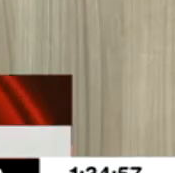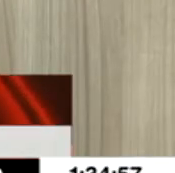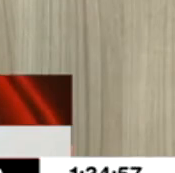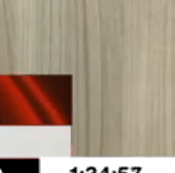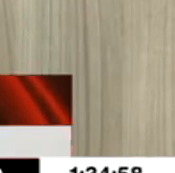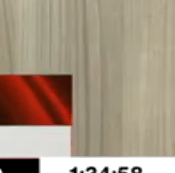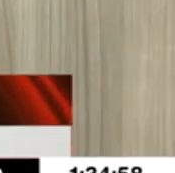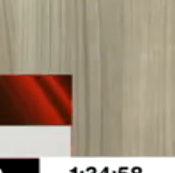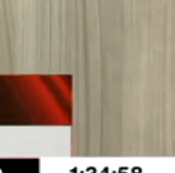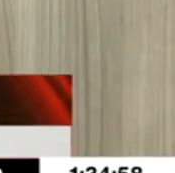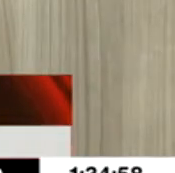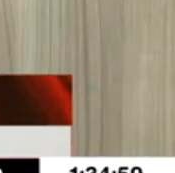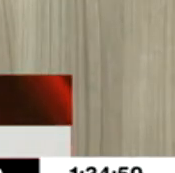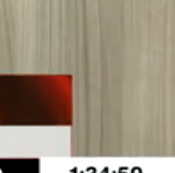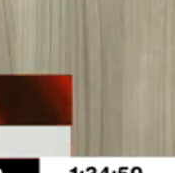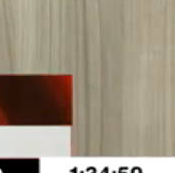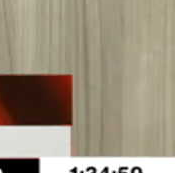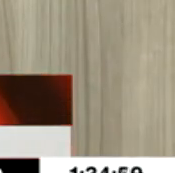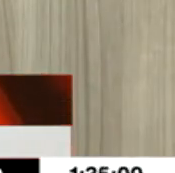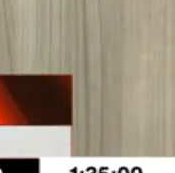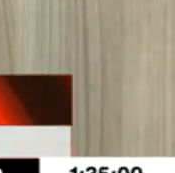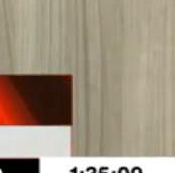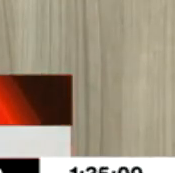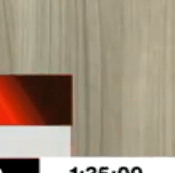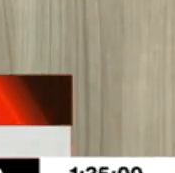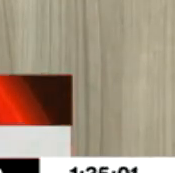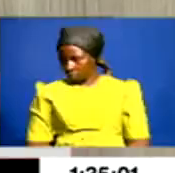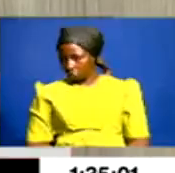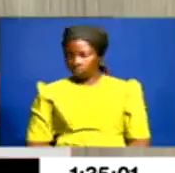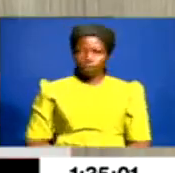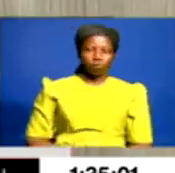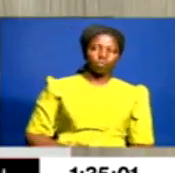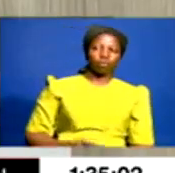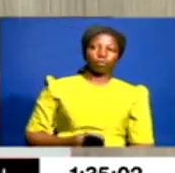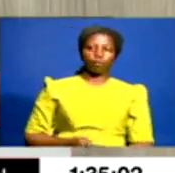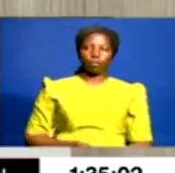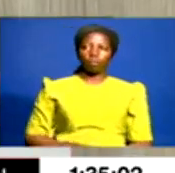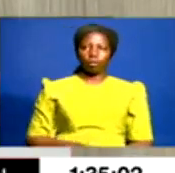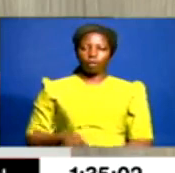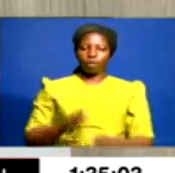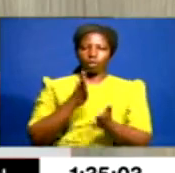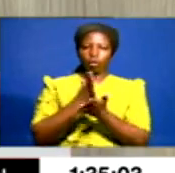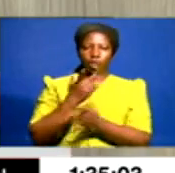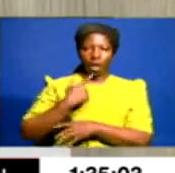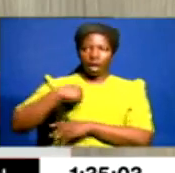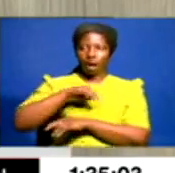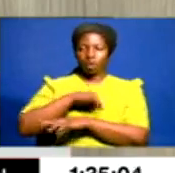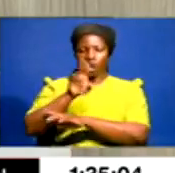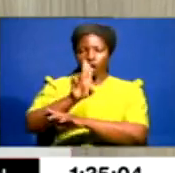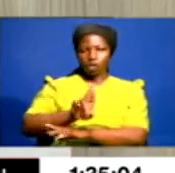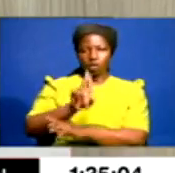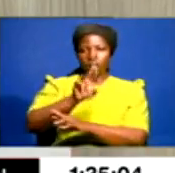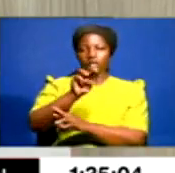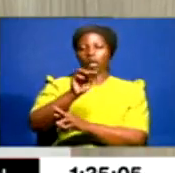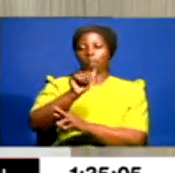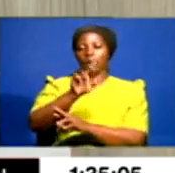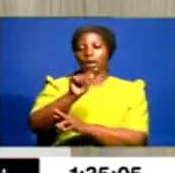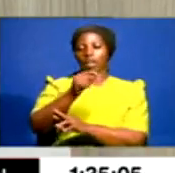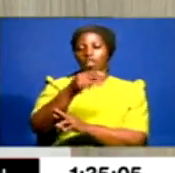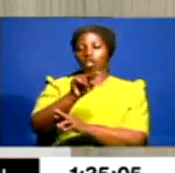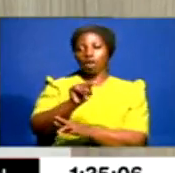47 countries, we plant more than 100 million trees in each and every county. Basically, we are using the marathon to start this initiative, and we are